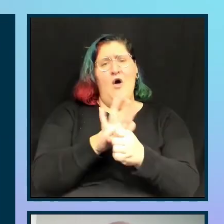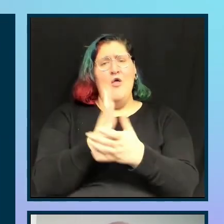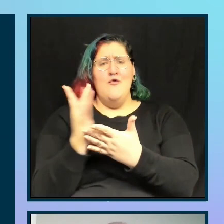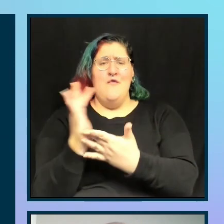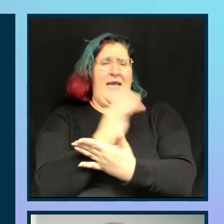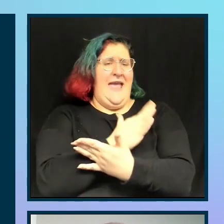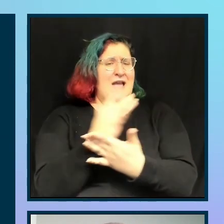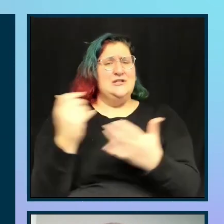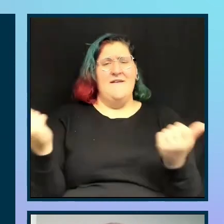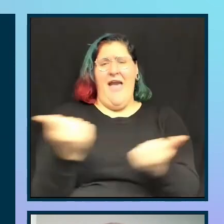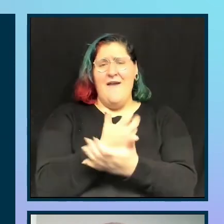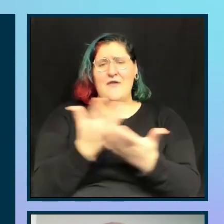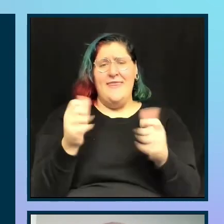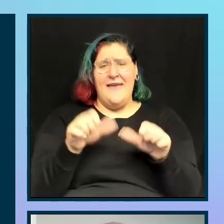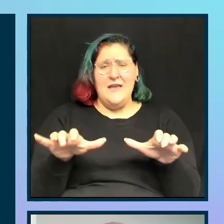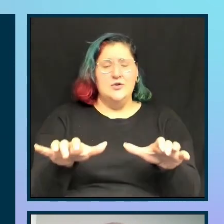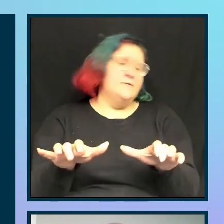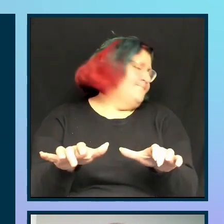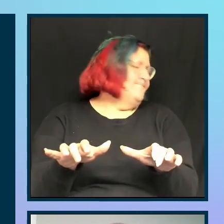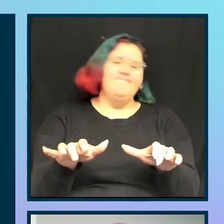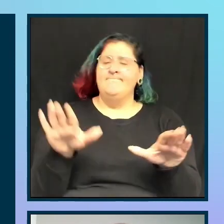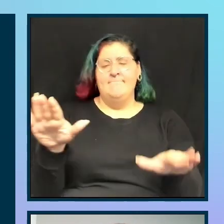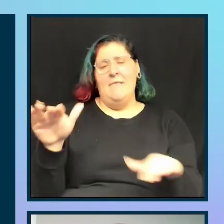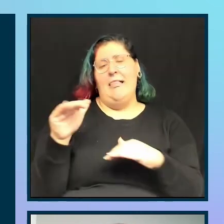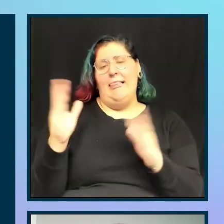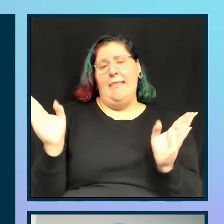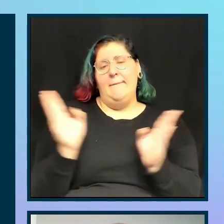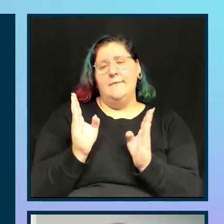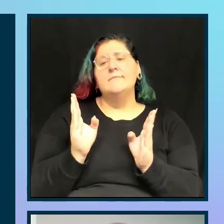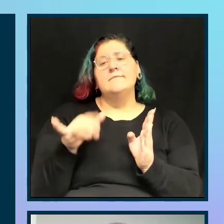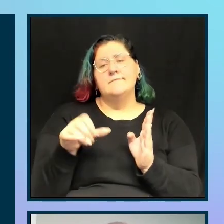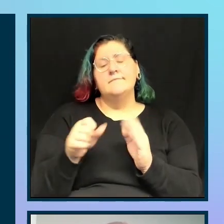to tighten and have very